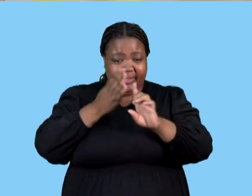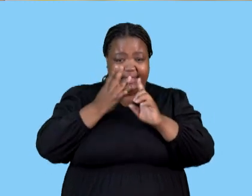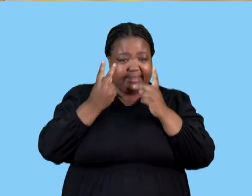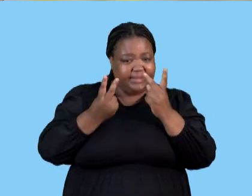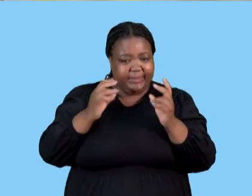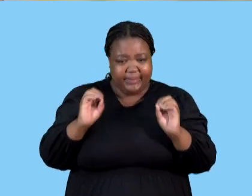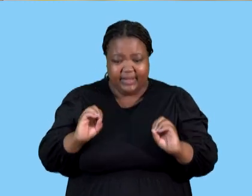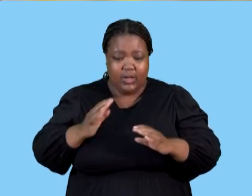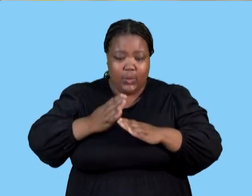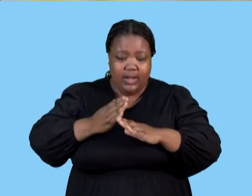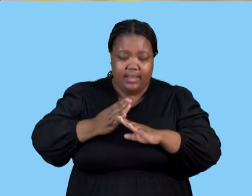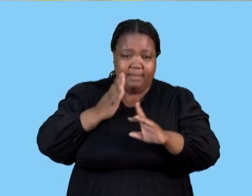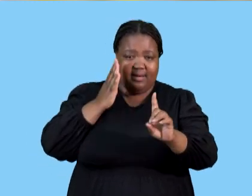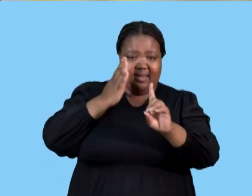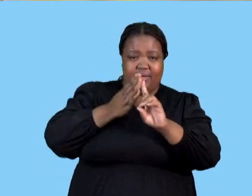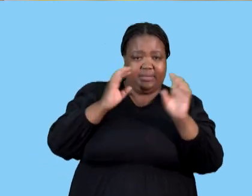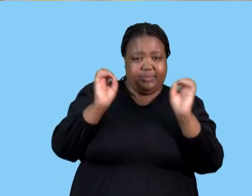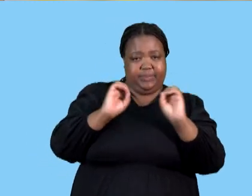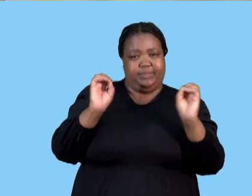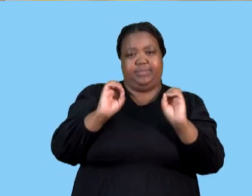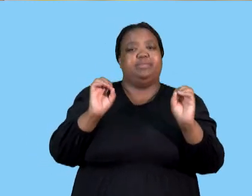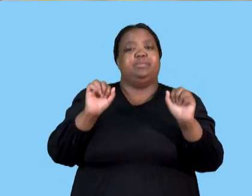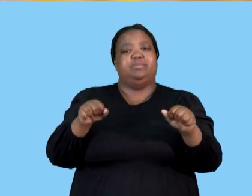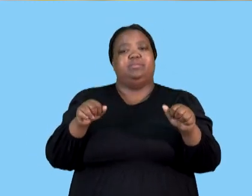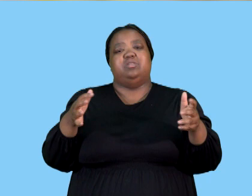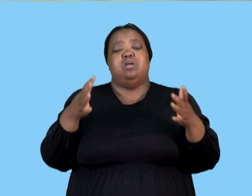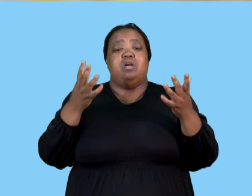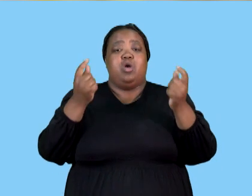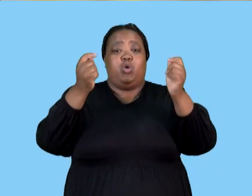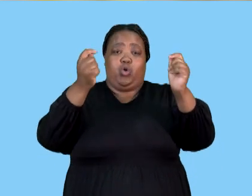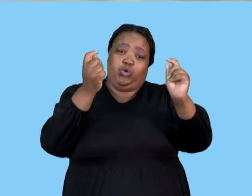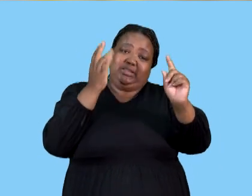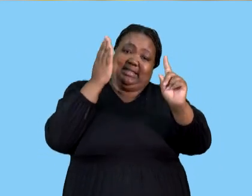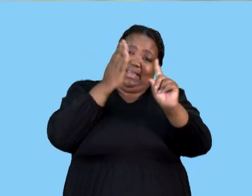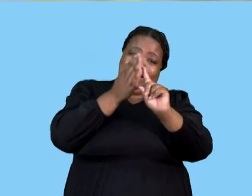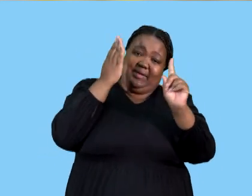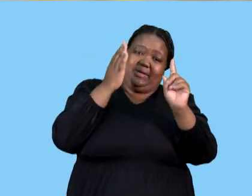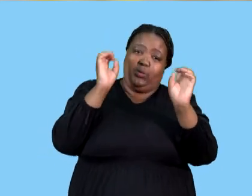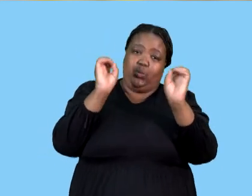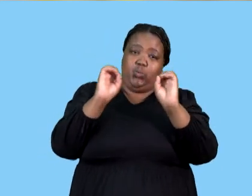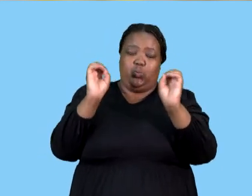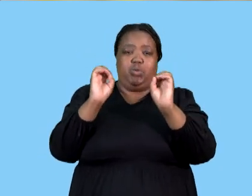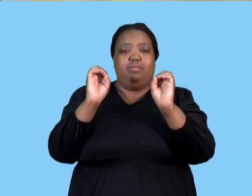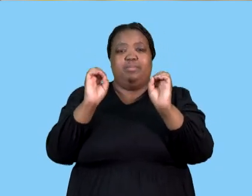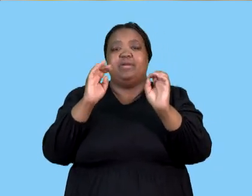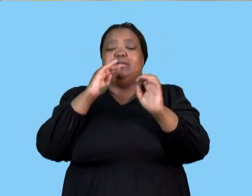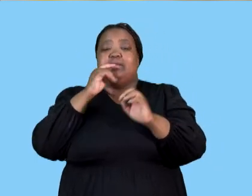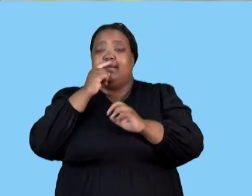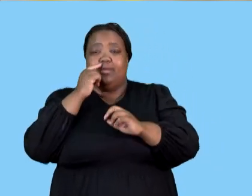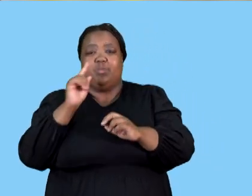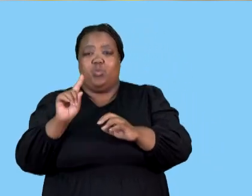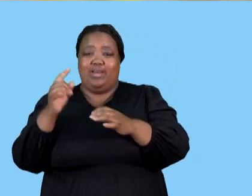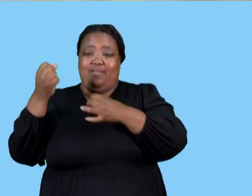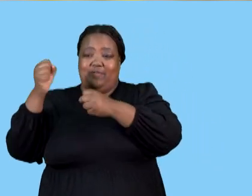direct material, you did not see direct labor. So all the costs that are not direct, we call them